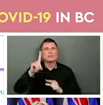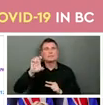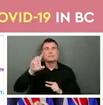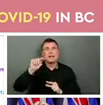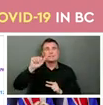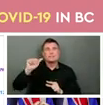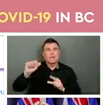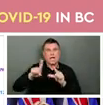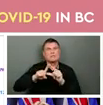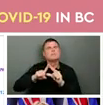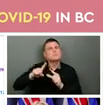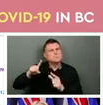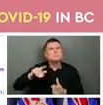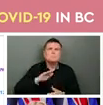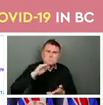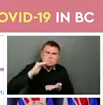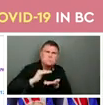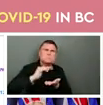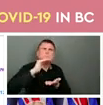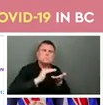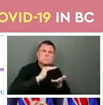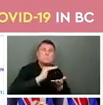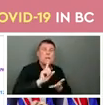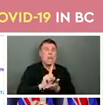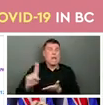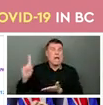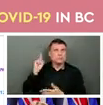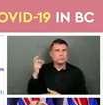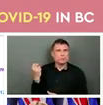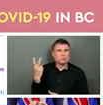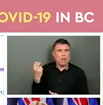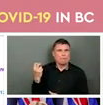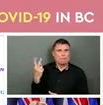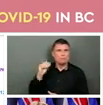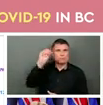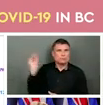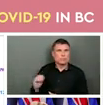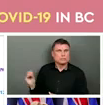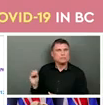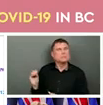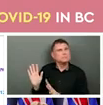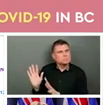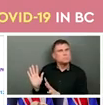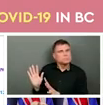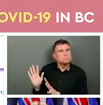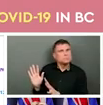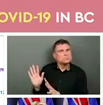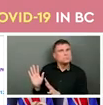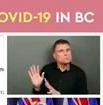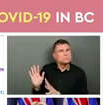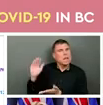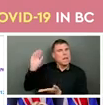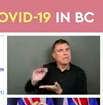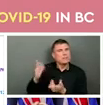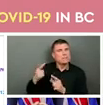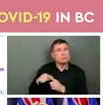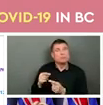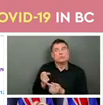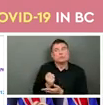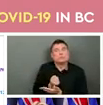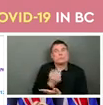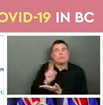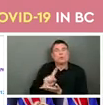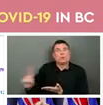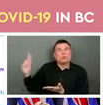week, but we have to remember that's a much smaller number than it was even a few weeks ago. So we are seeing